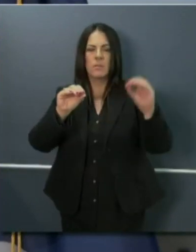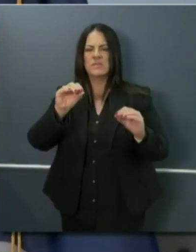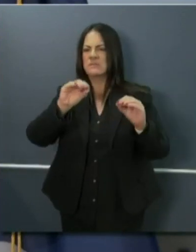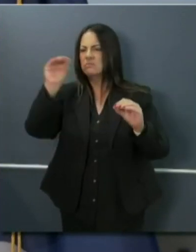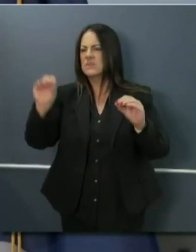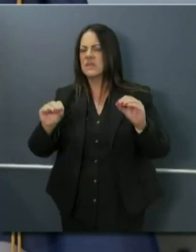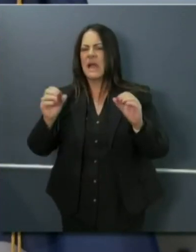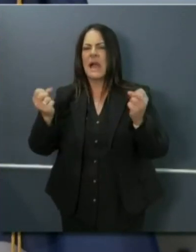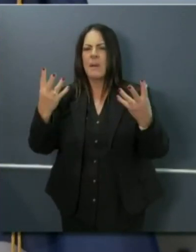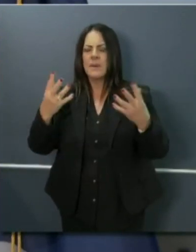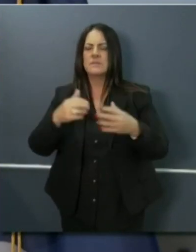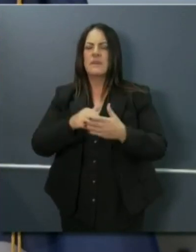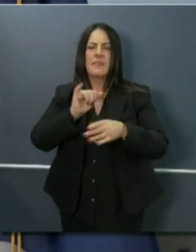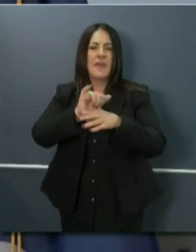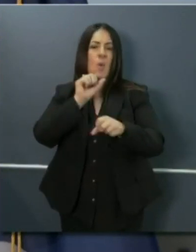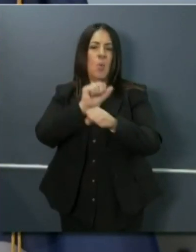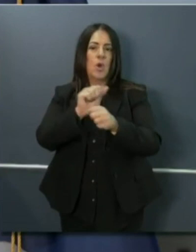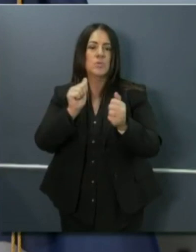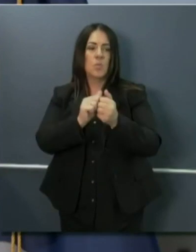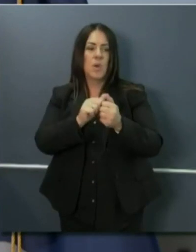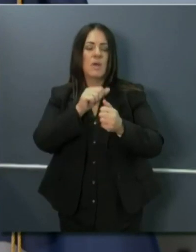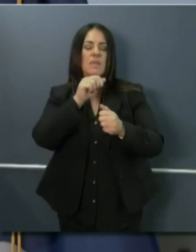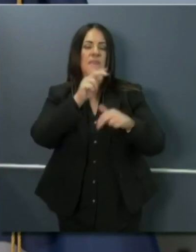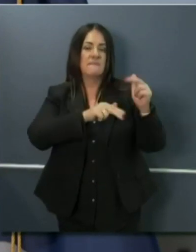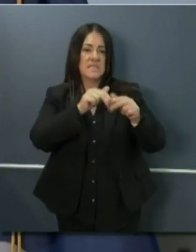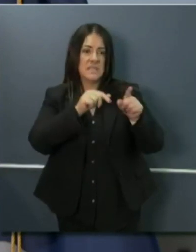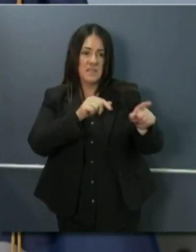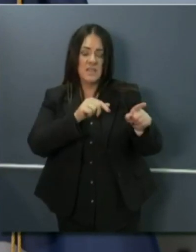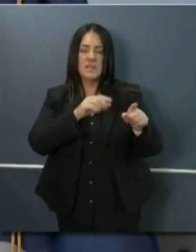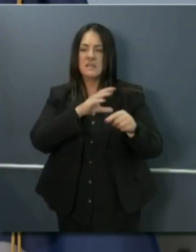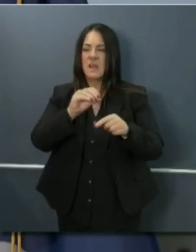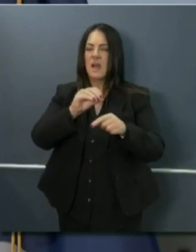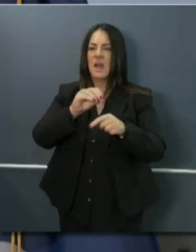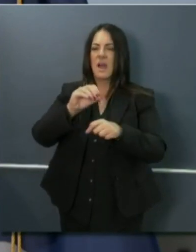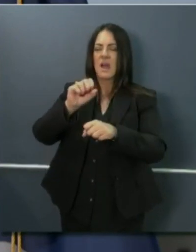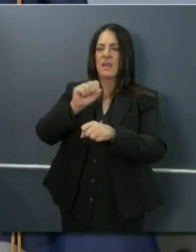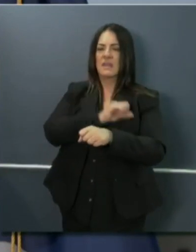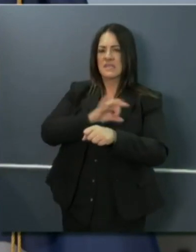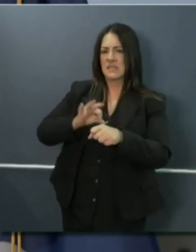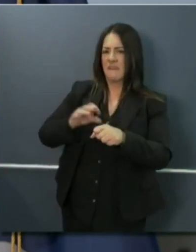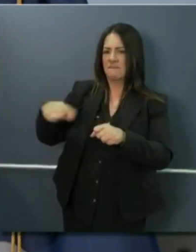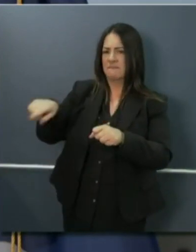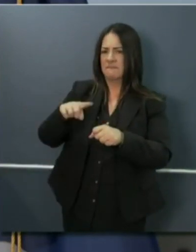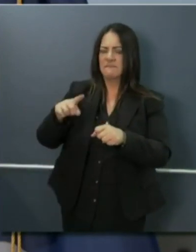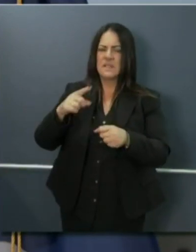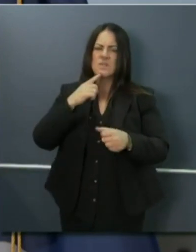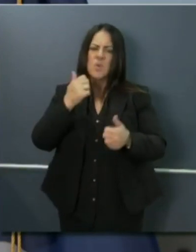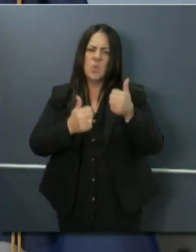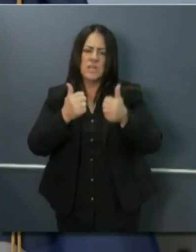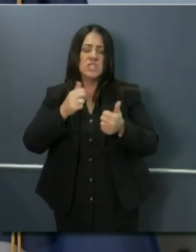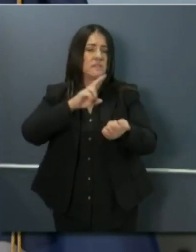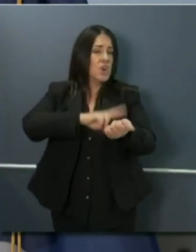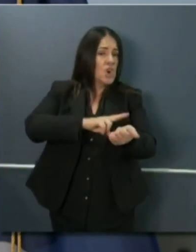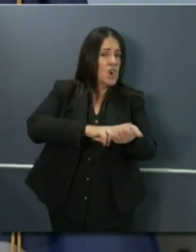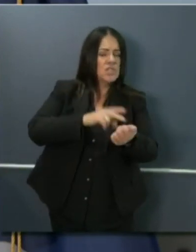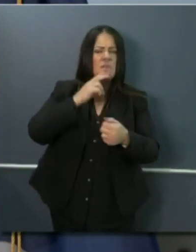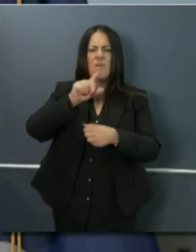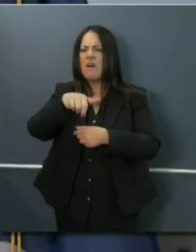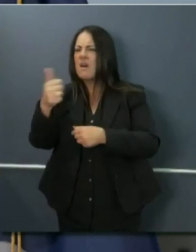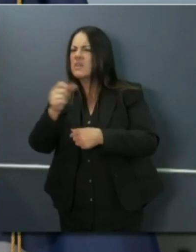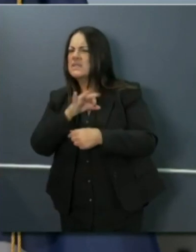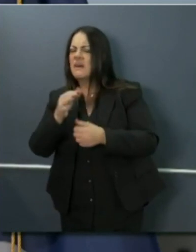our facilities and our labor partners to move beyond our current ratios, whether that's for nurses or other